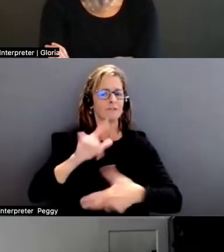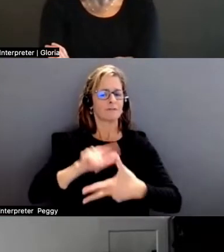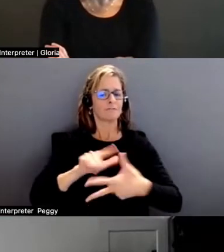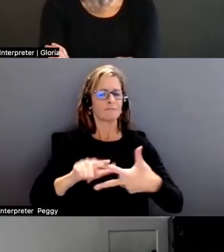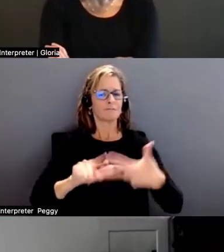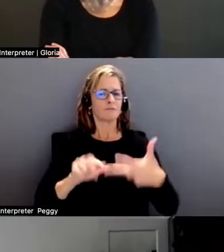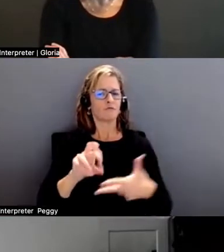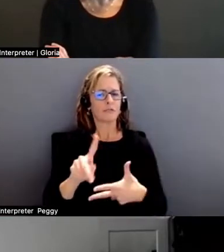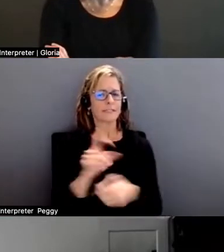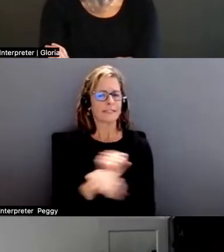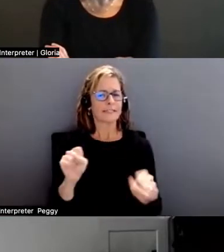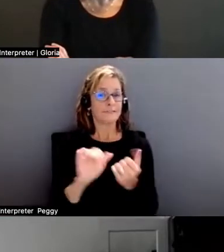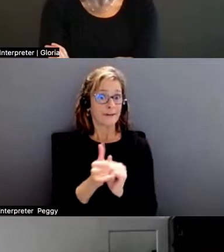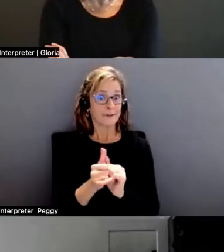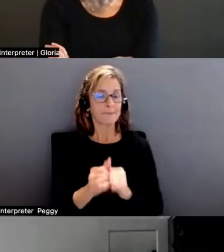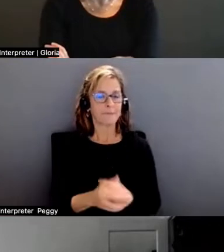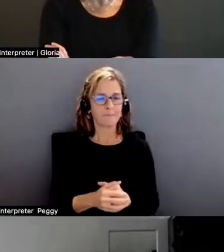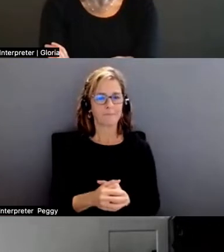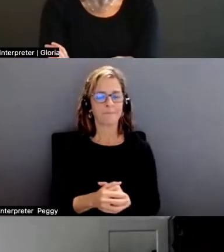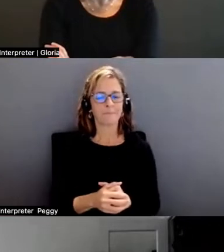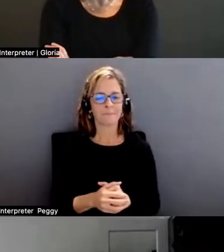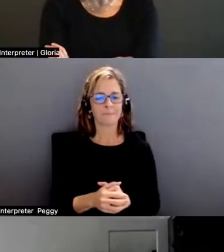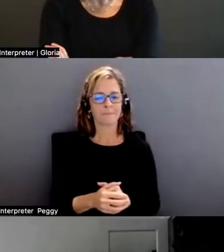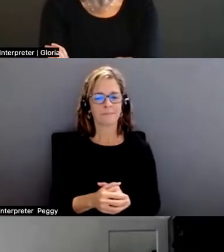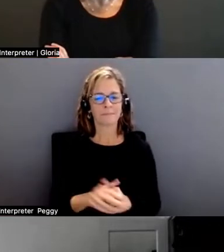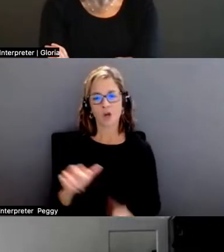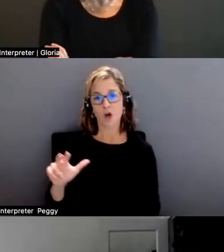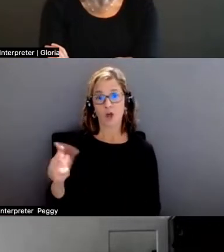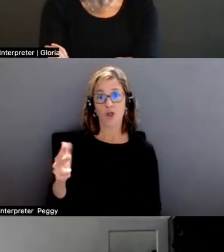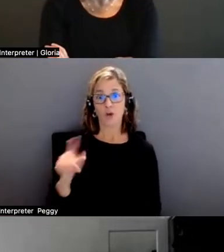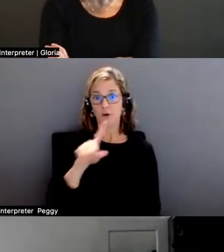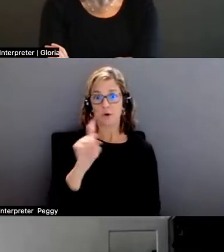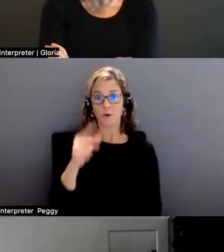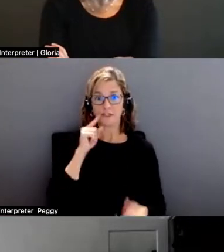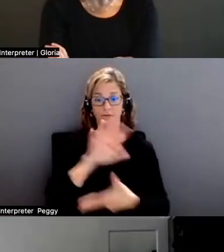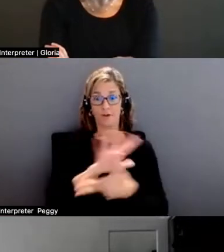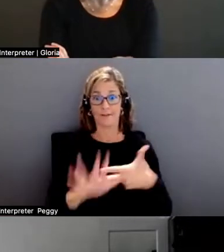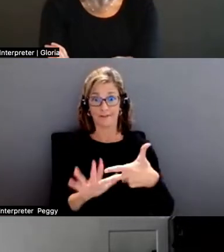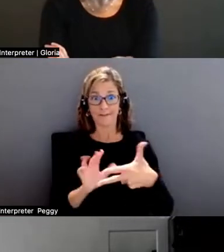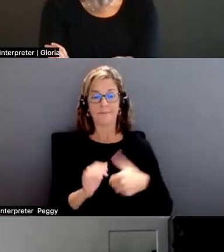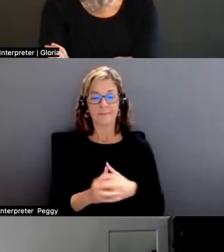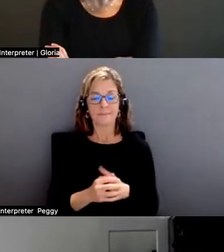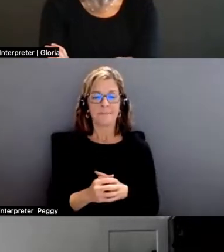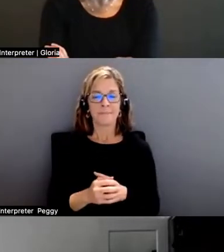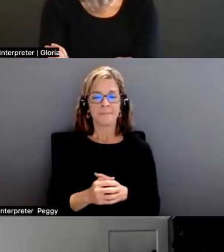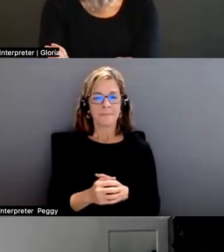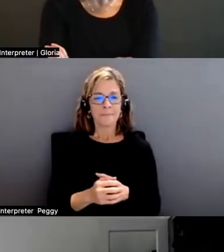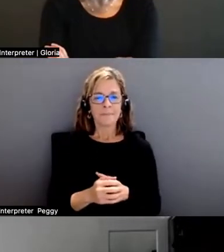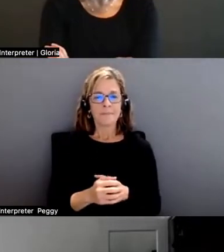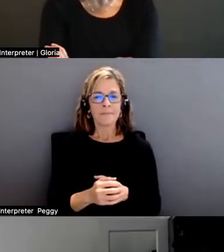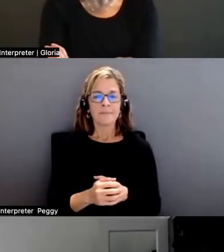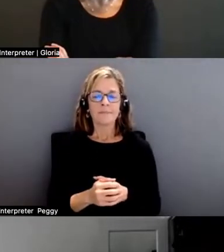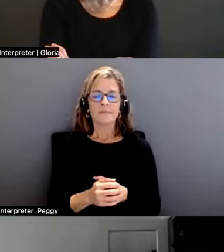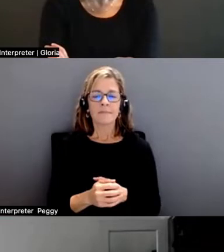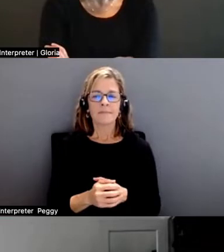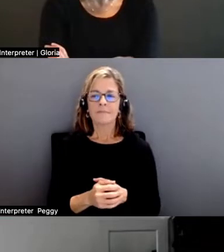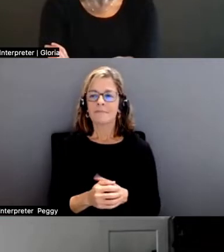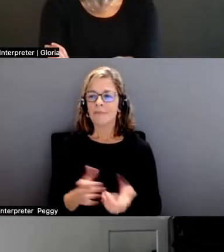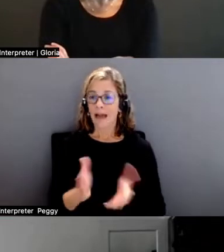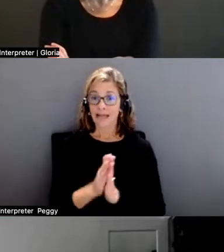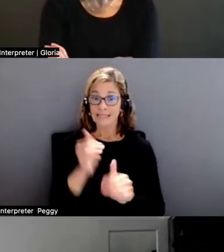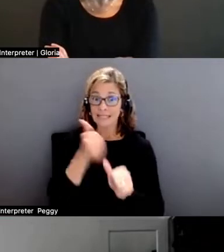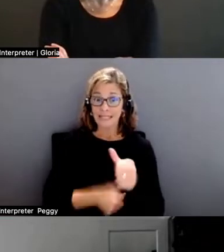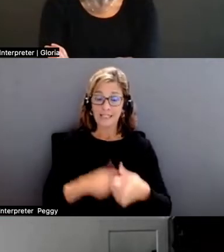So now we'll move to our third question and our final question for our panelists, where they're going to share